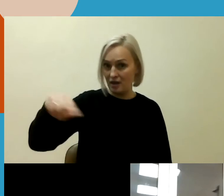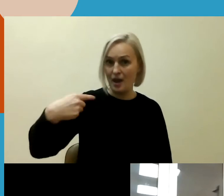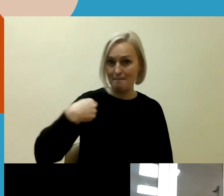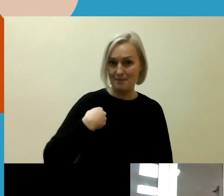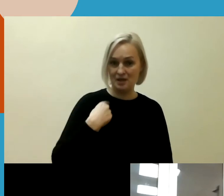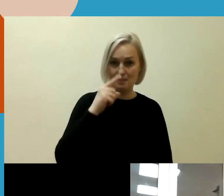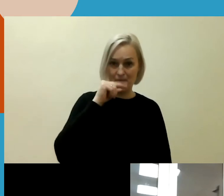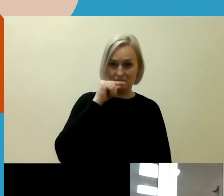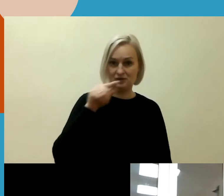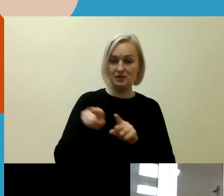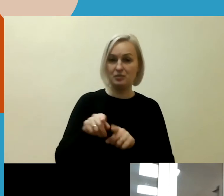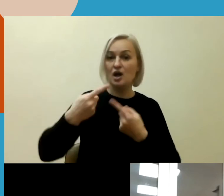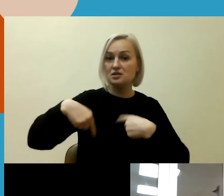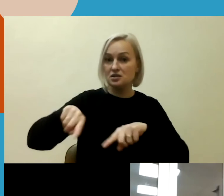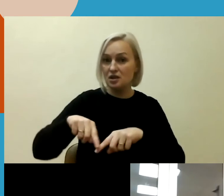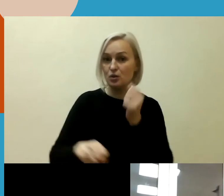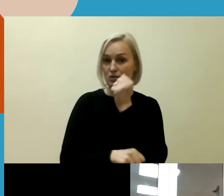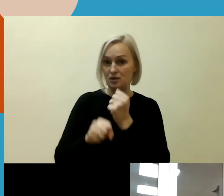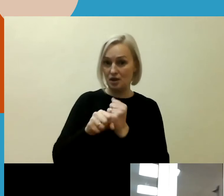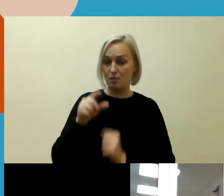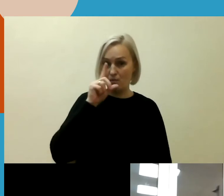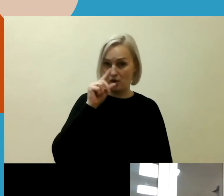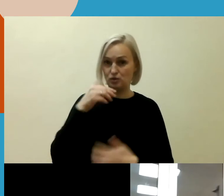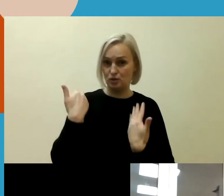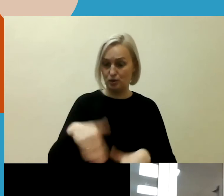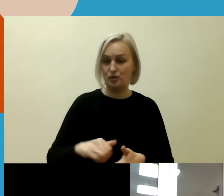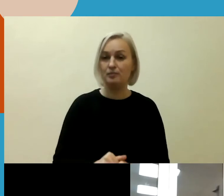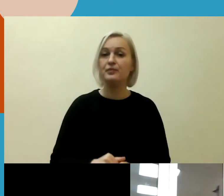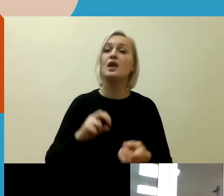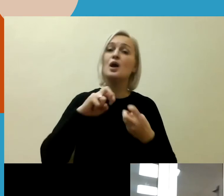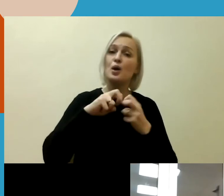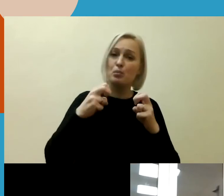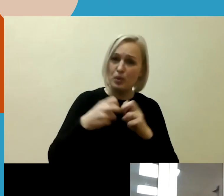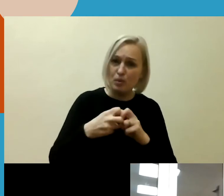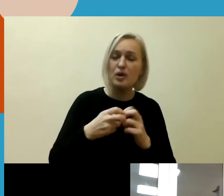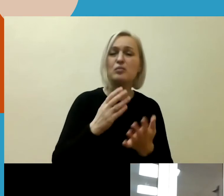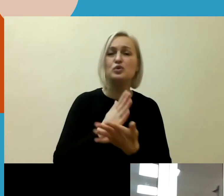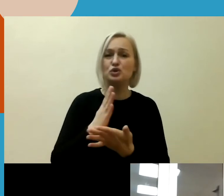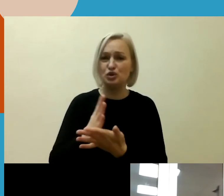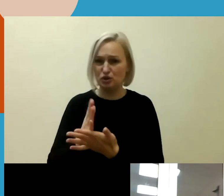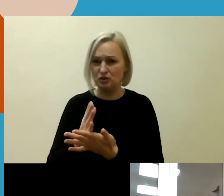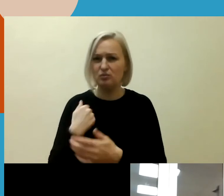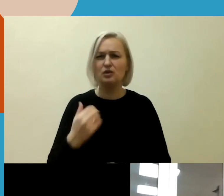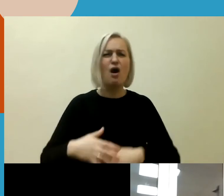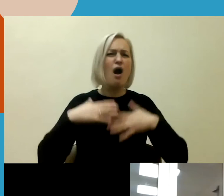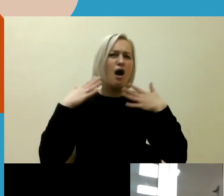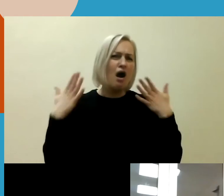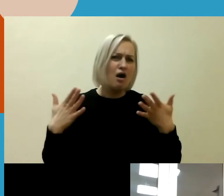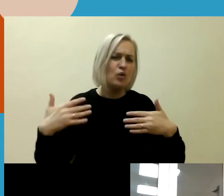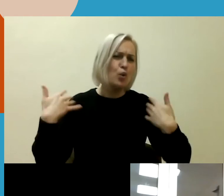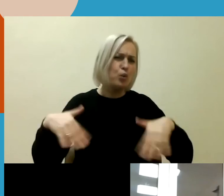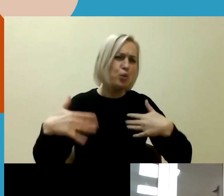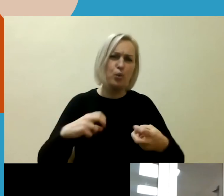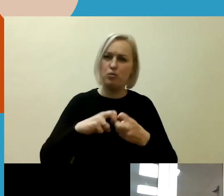recognized us. They knew us. They knew who we were. Well, there are problems, I cannot